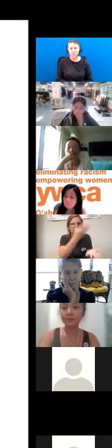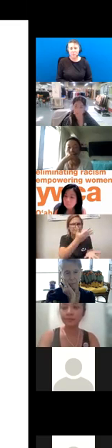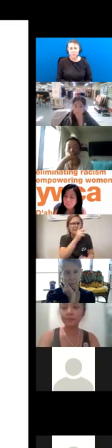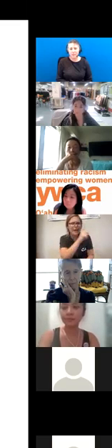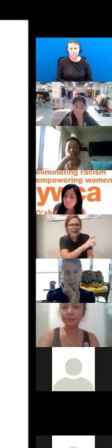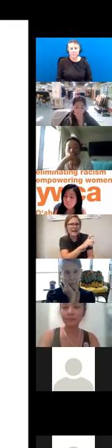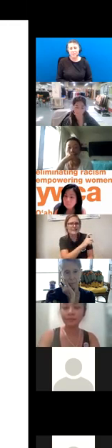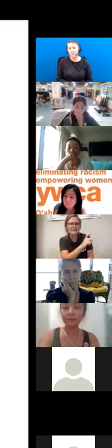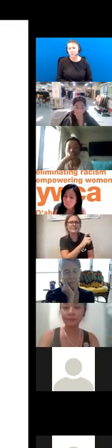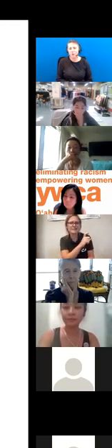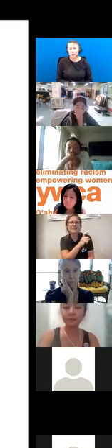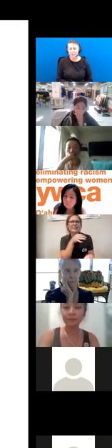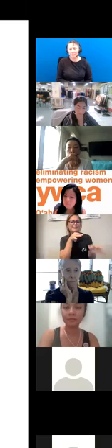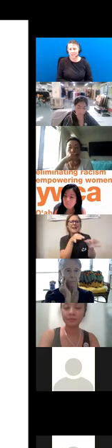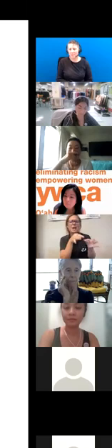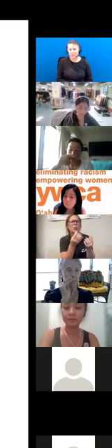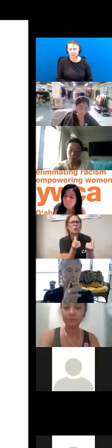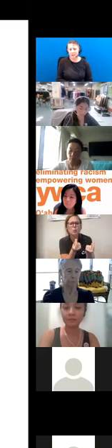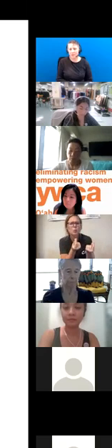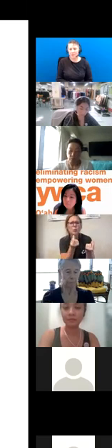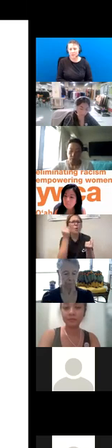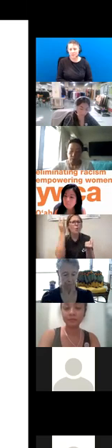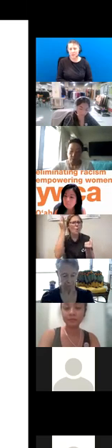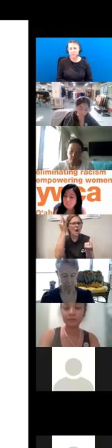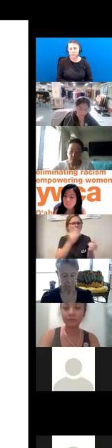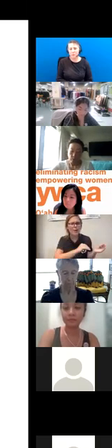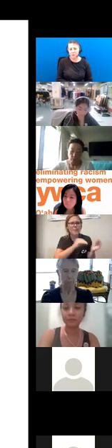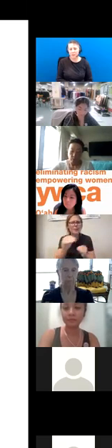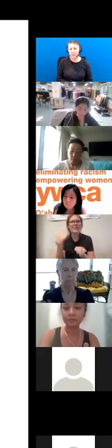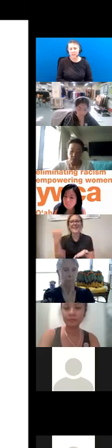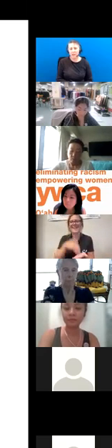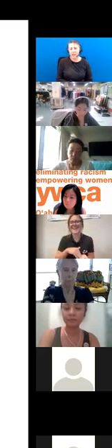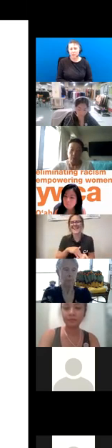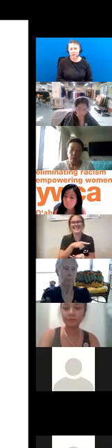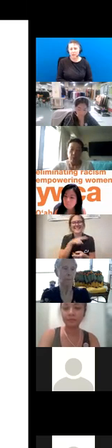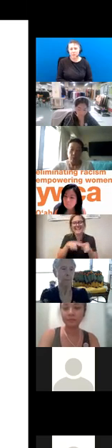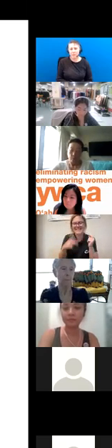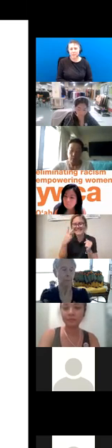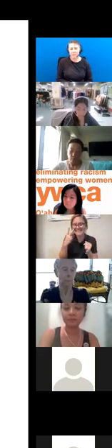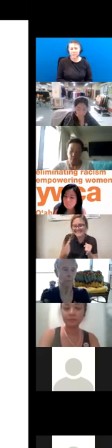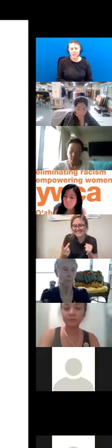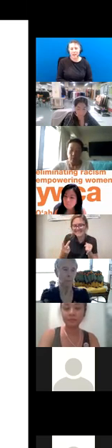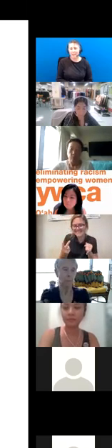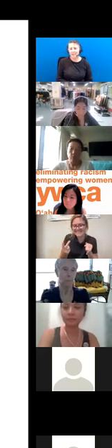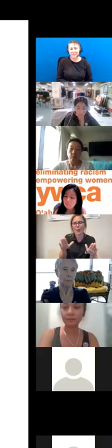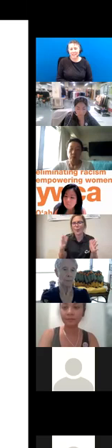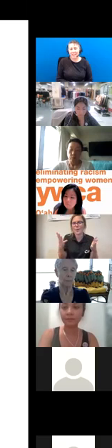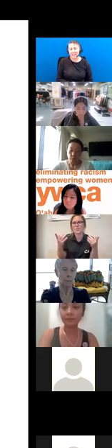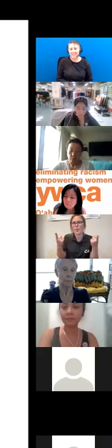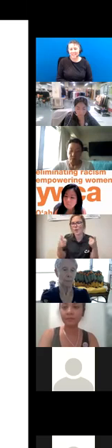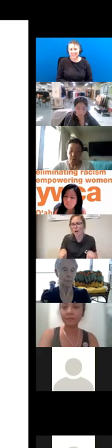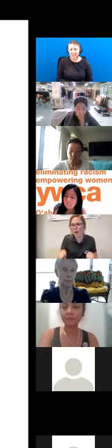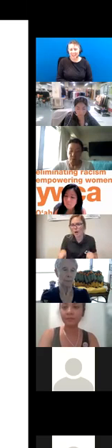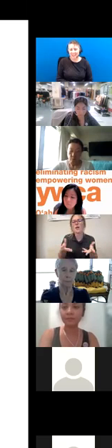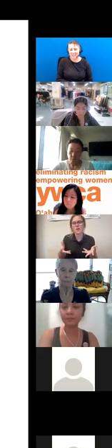you want to move it, just let them know, ask them. Just explain what you're doing and why you're moving it. Again, that they